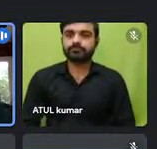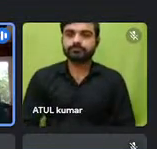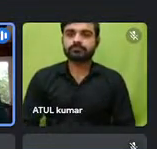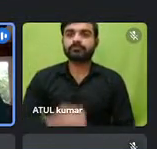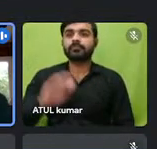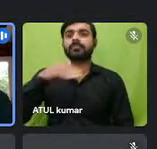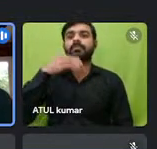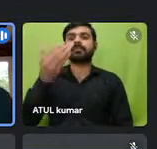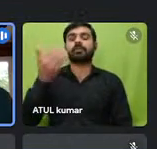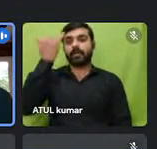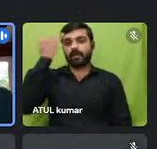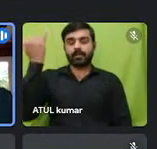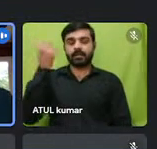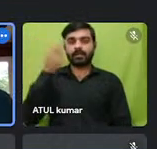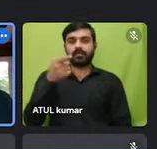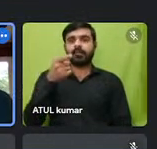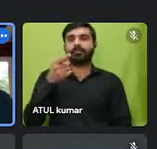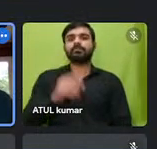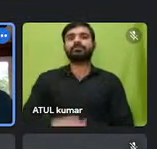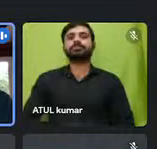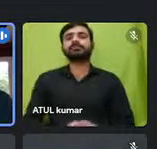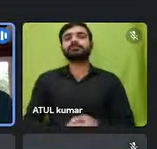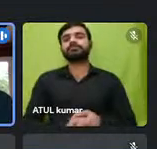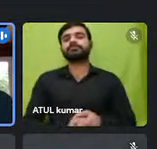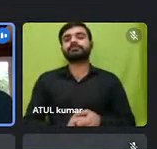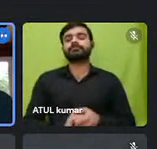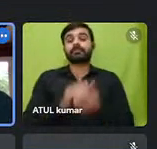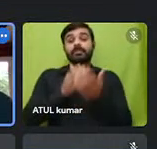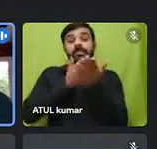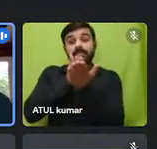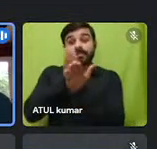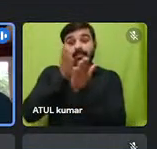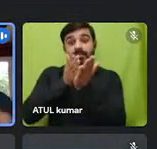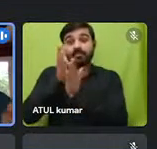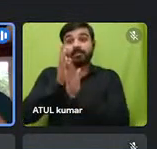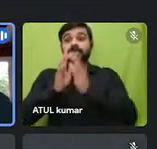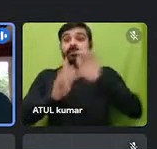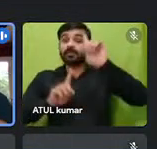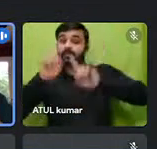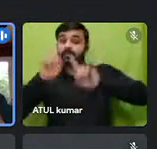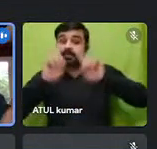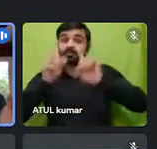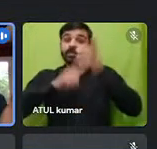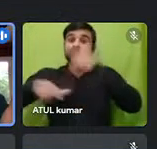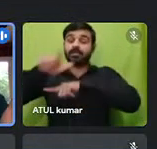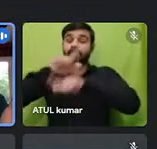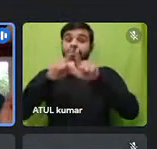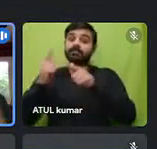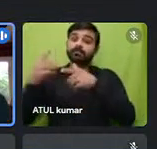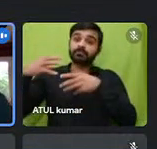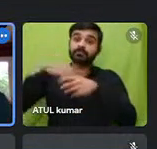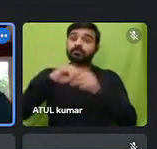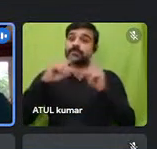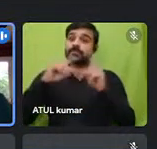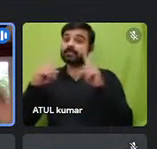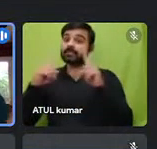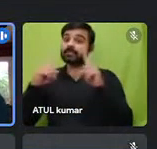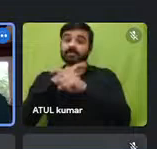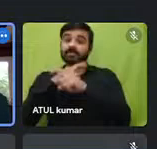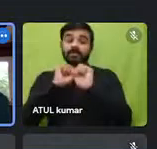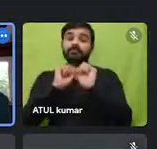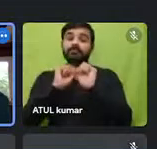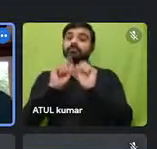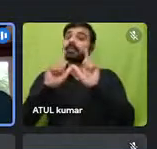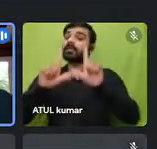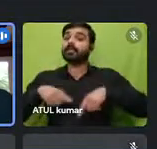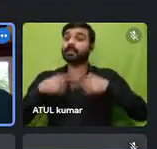And to give an idea of the way gestures and language can complement each other through